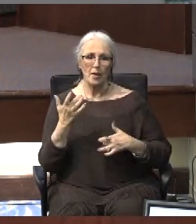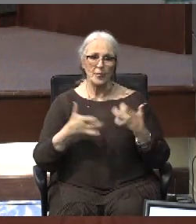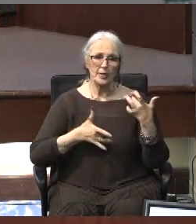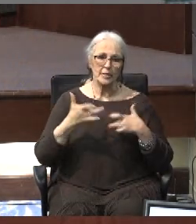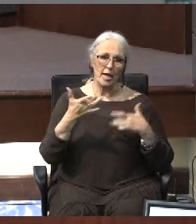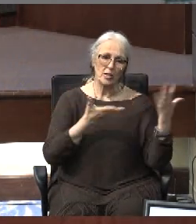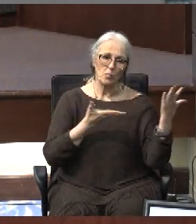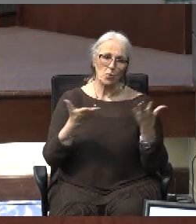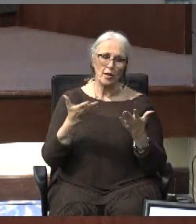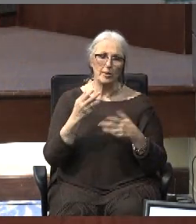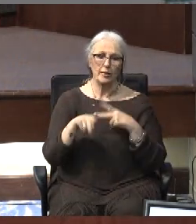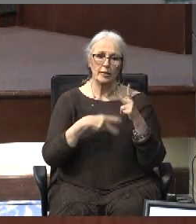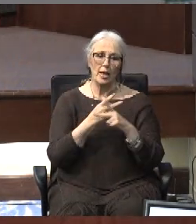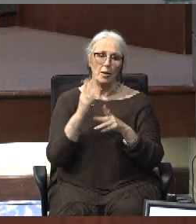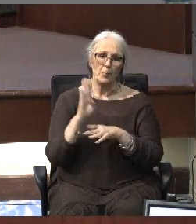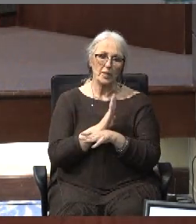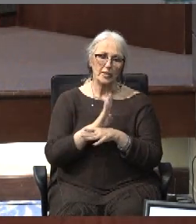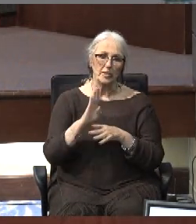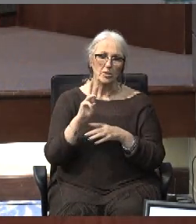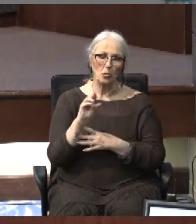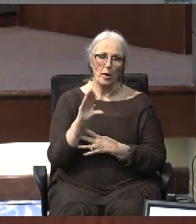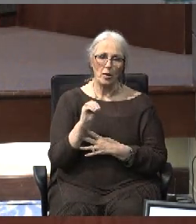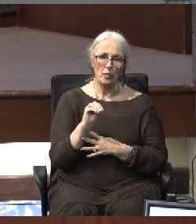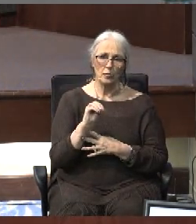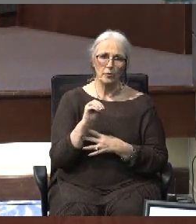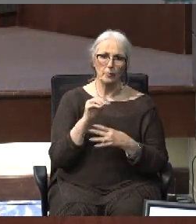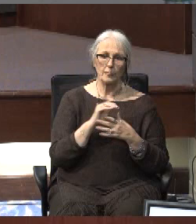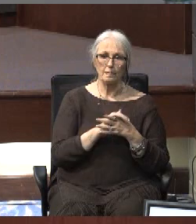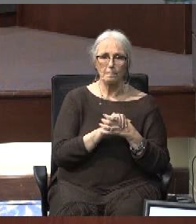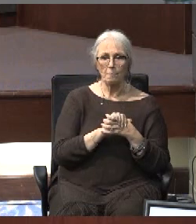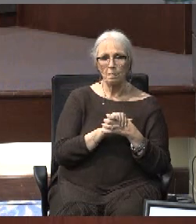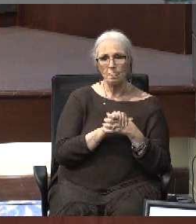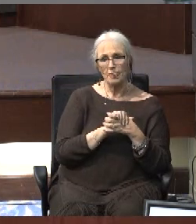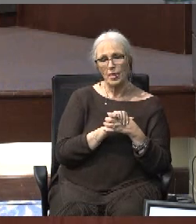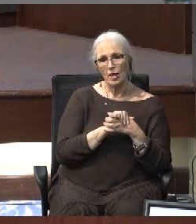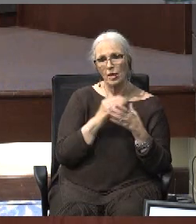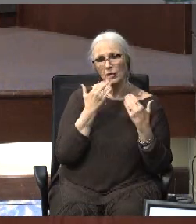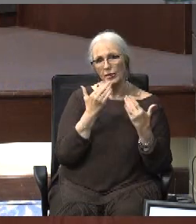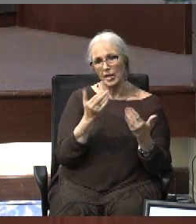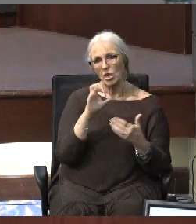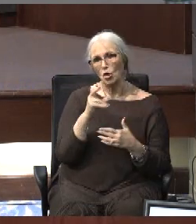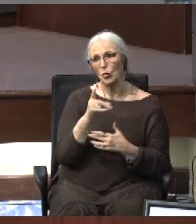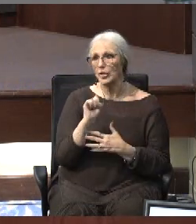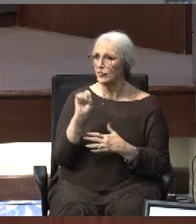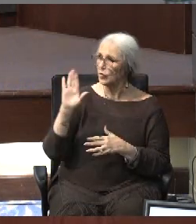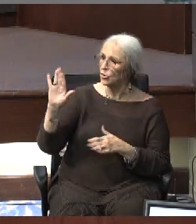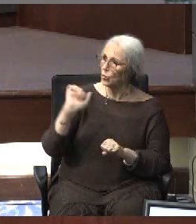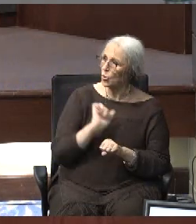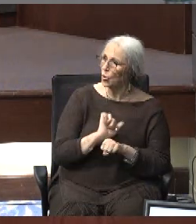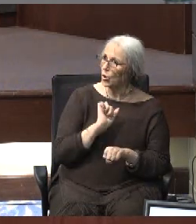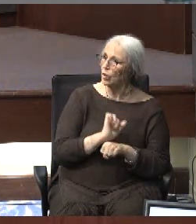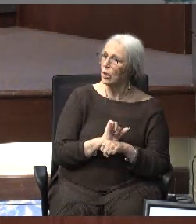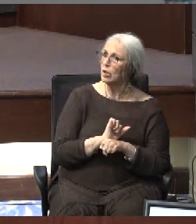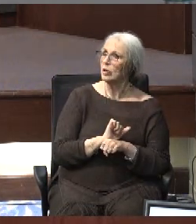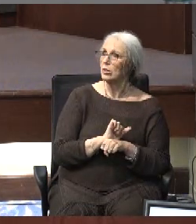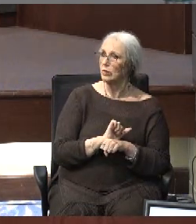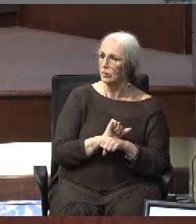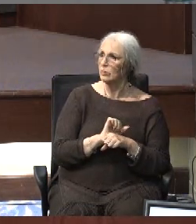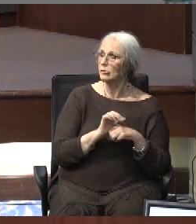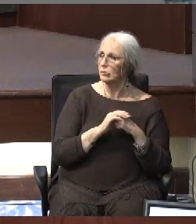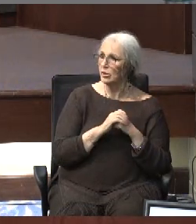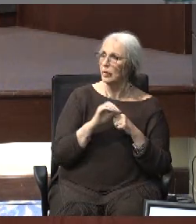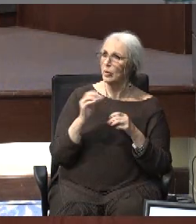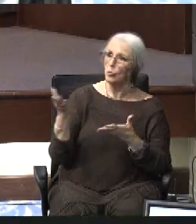of businesses to Waco. So I'm Chris and Kent, thanks for all your work on getting this and getting this one into